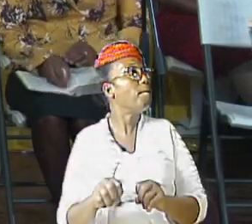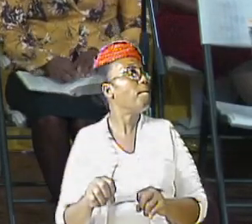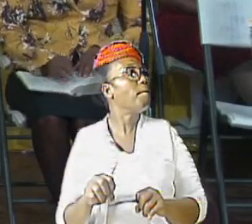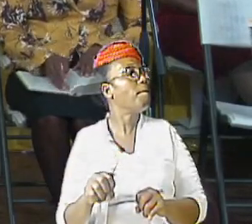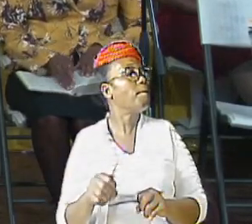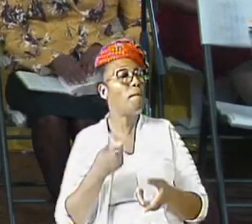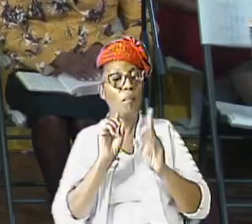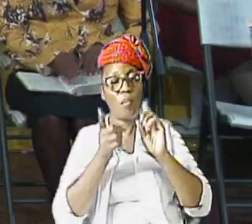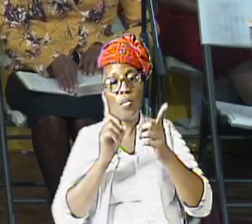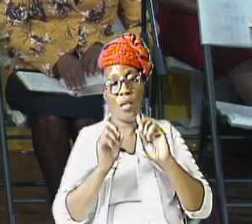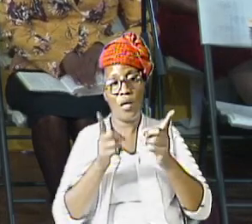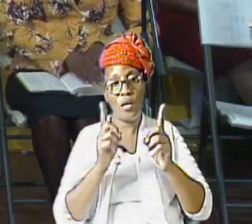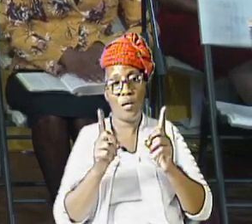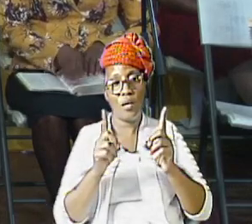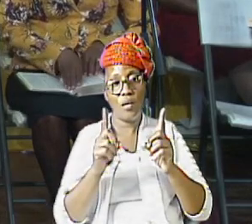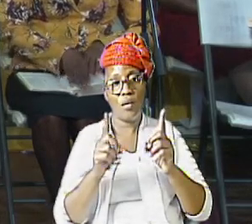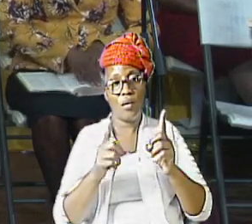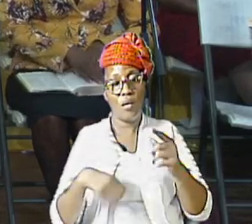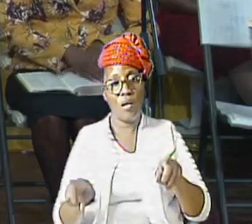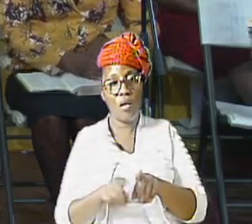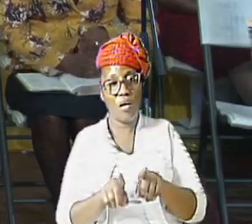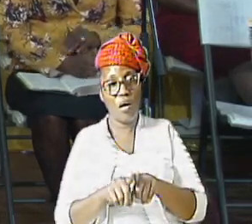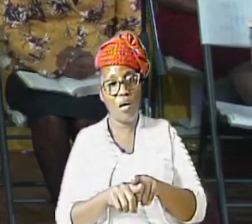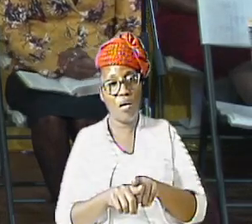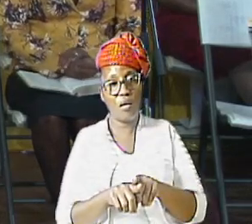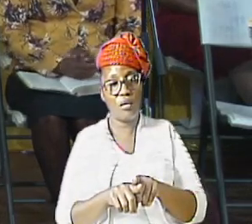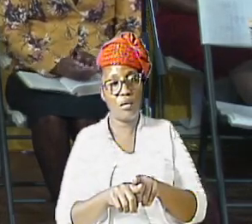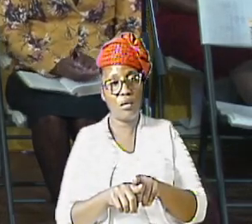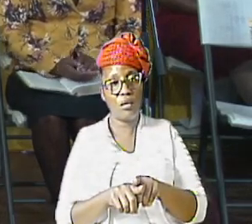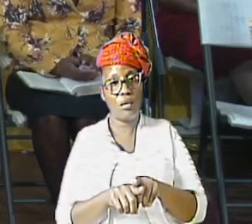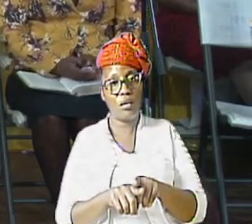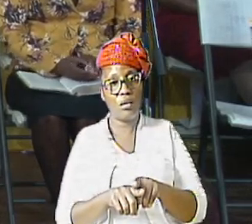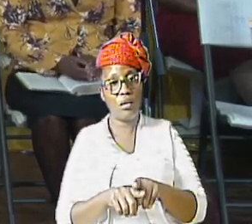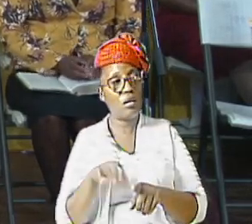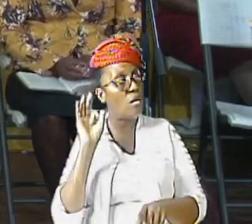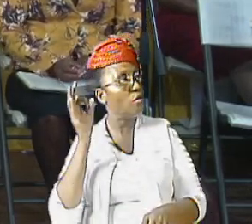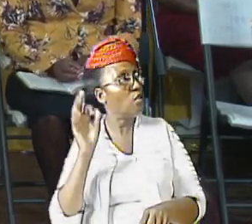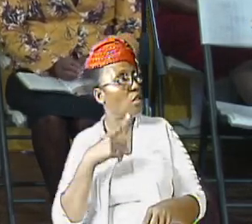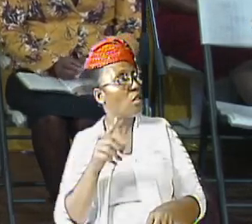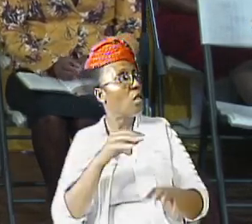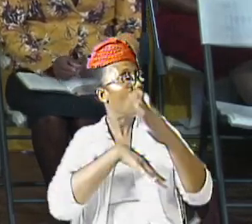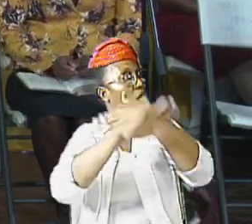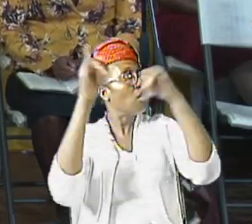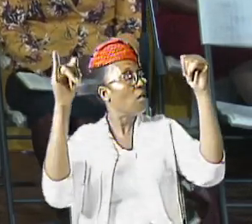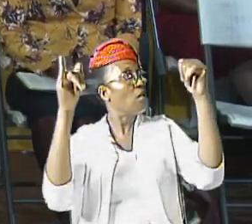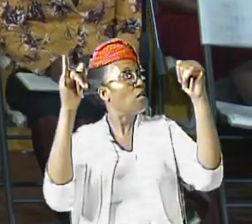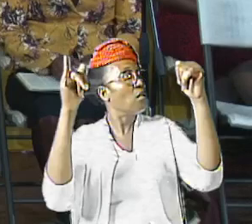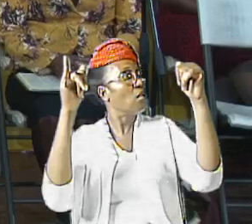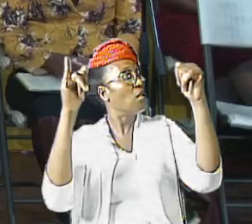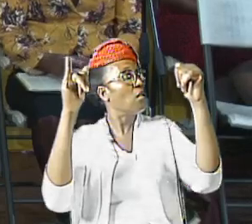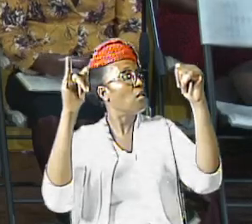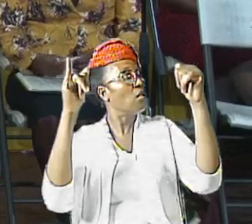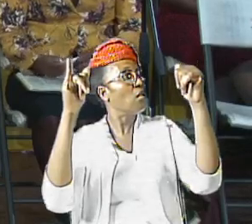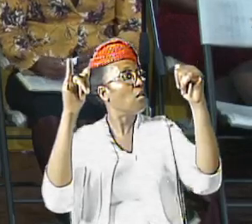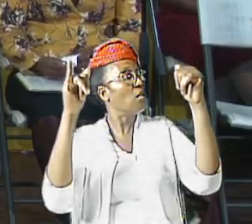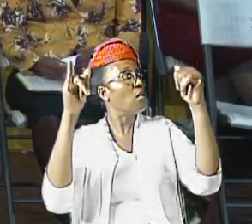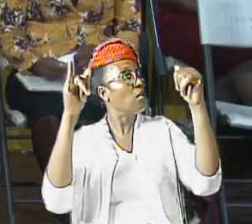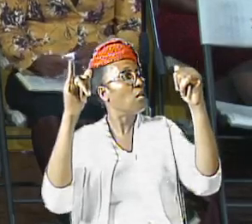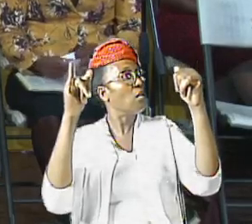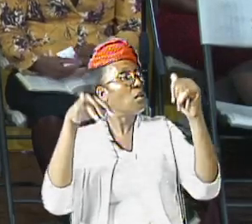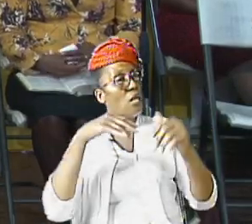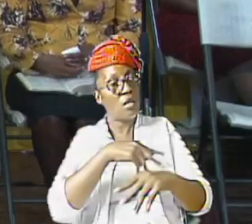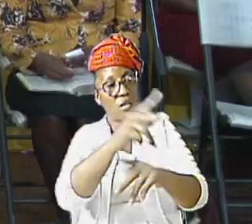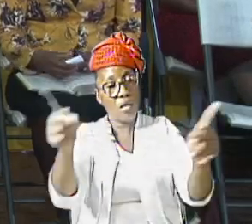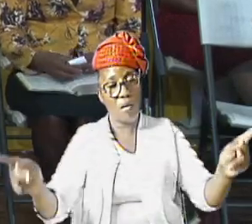So figuratively speaking, as the scholars would say, Zion is a type of